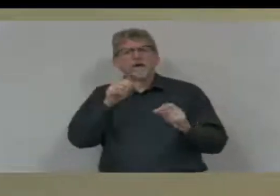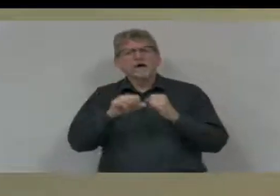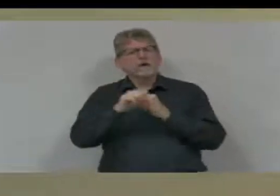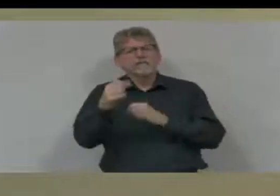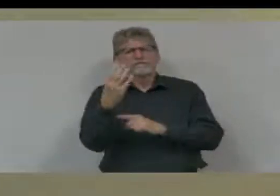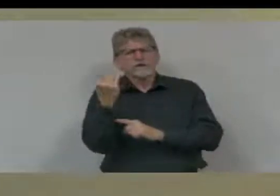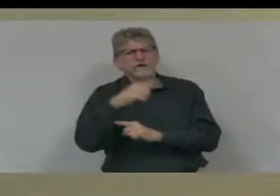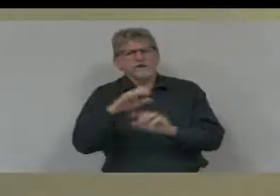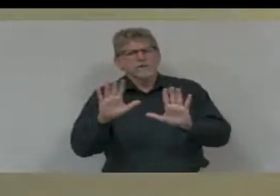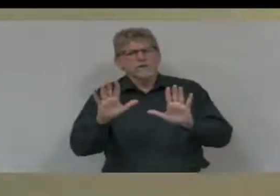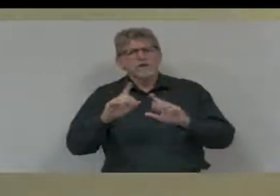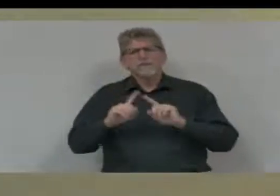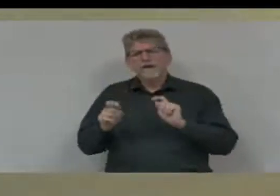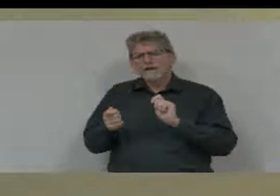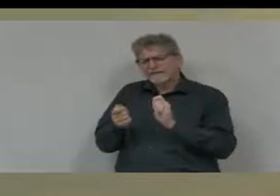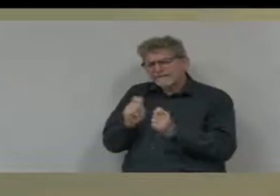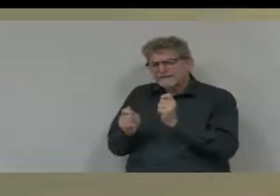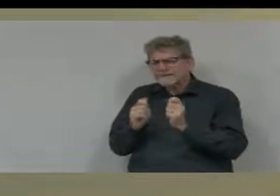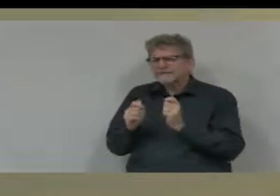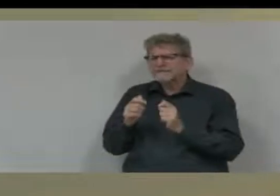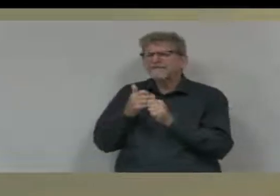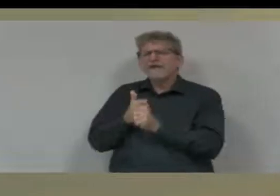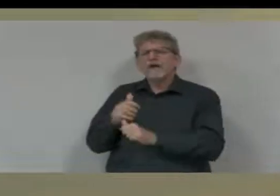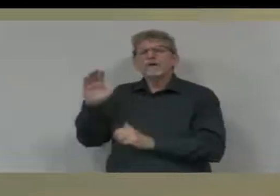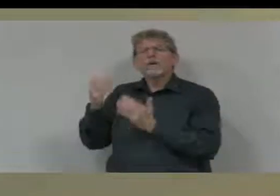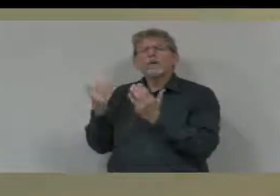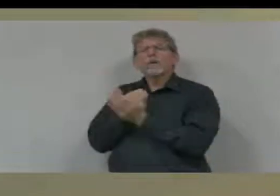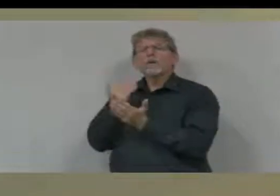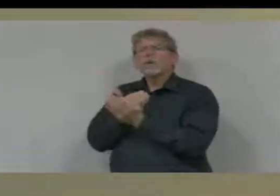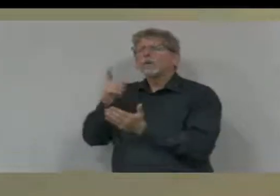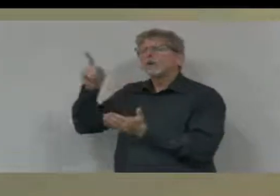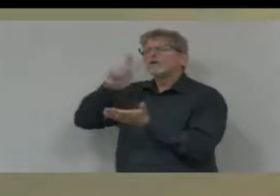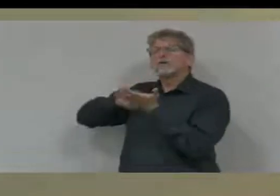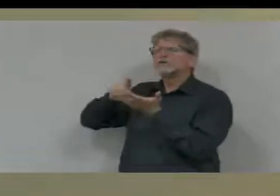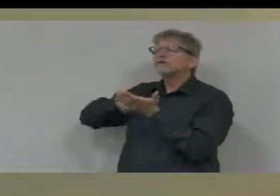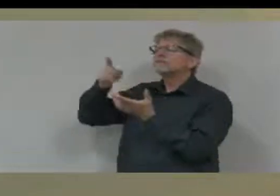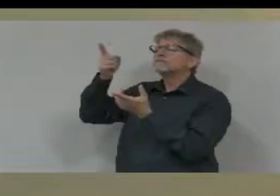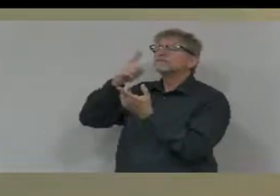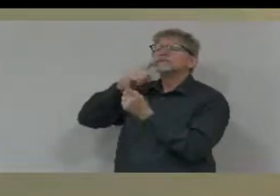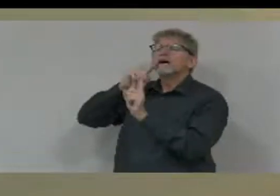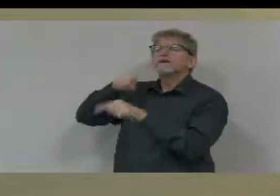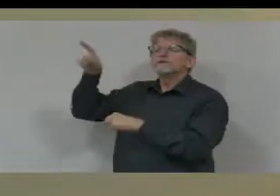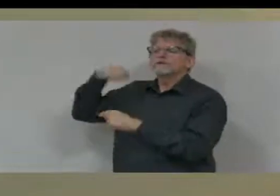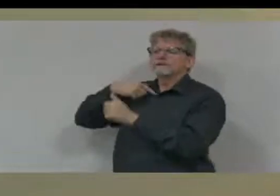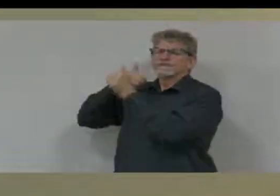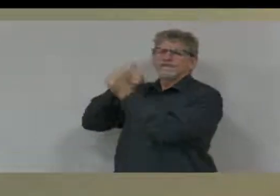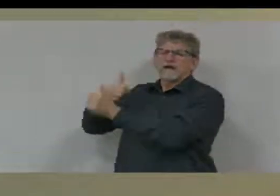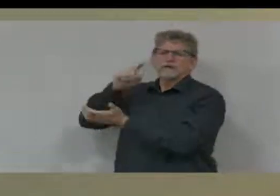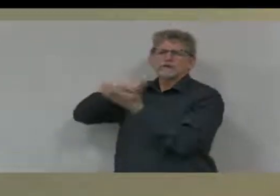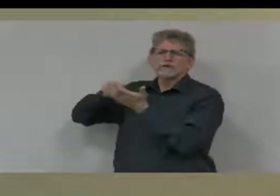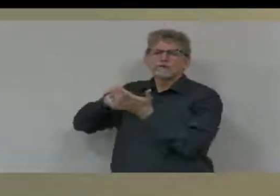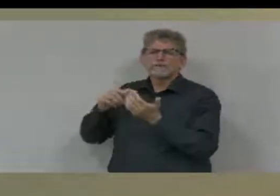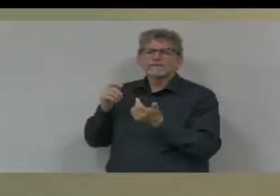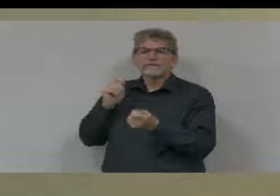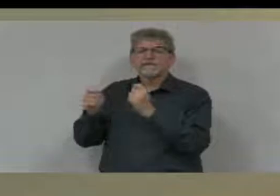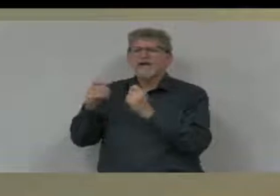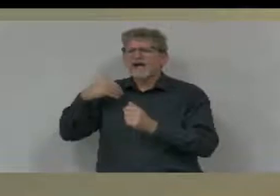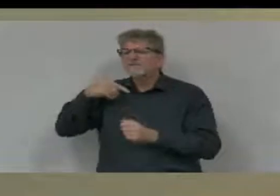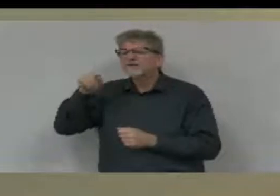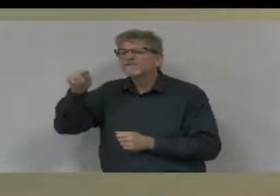new literature that's suggesting that there's a longer shedding period perhaps for some of these variants. So we want to make sure that we kind